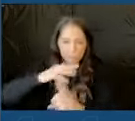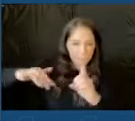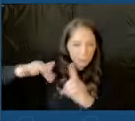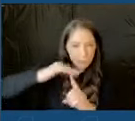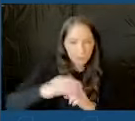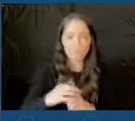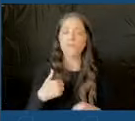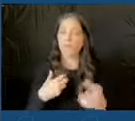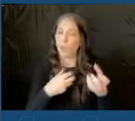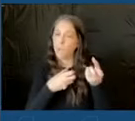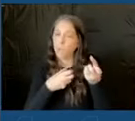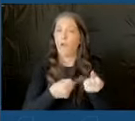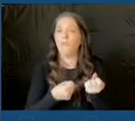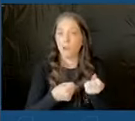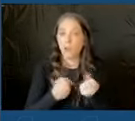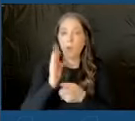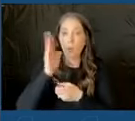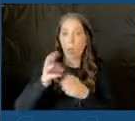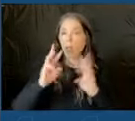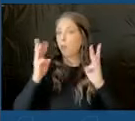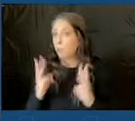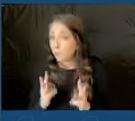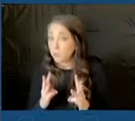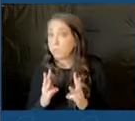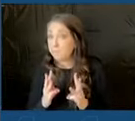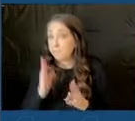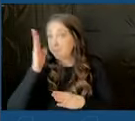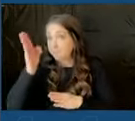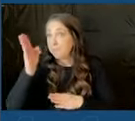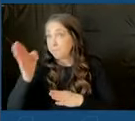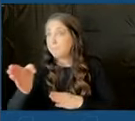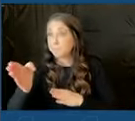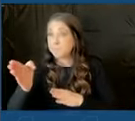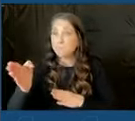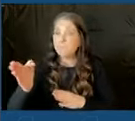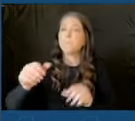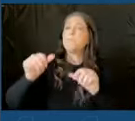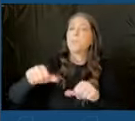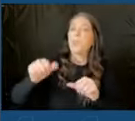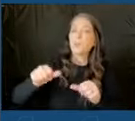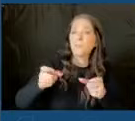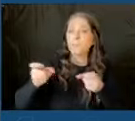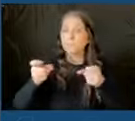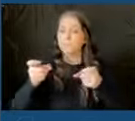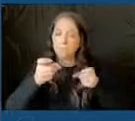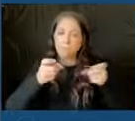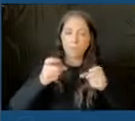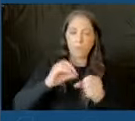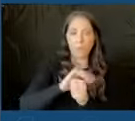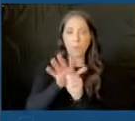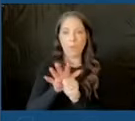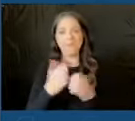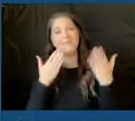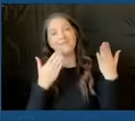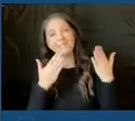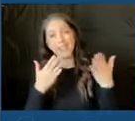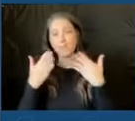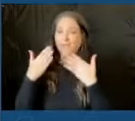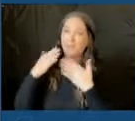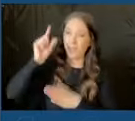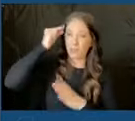going to be heading into a winter where we will be able to contain COVID. So thank you very much,